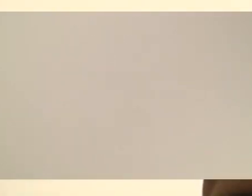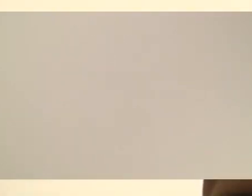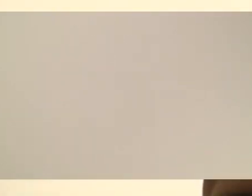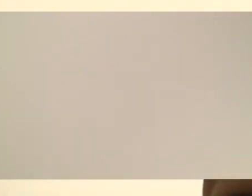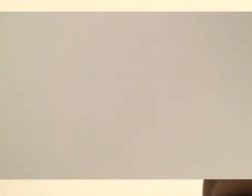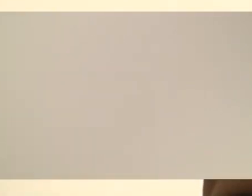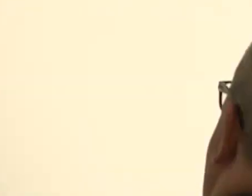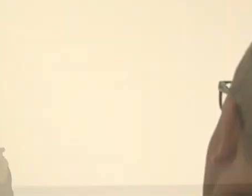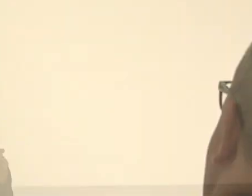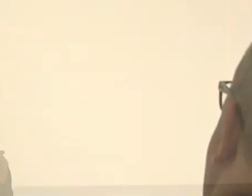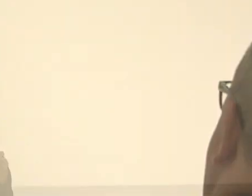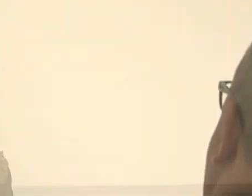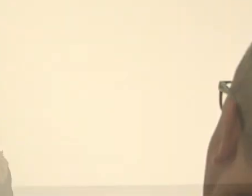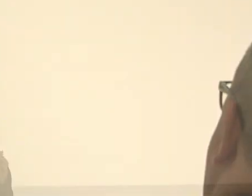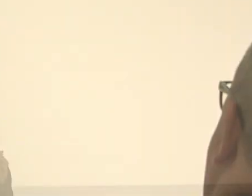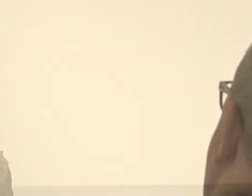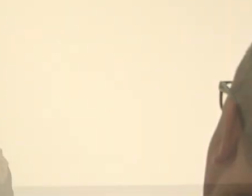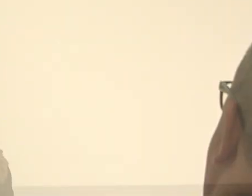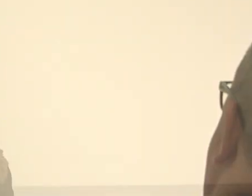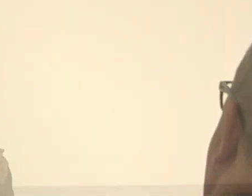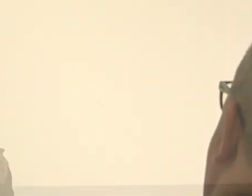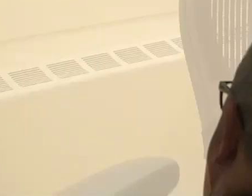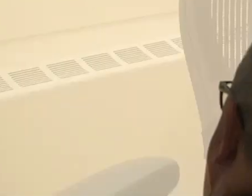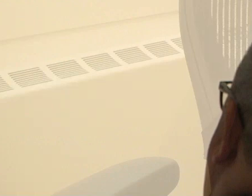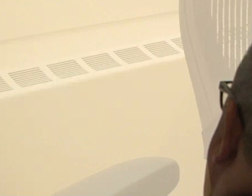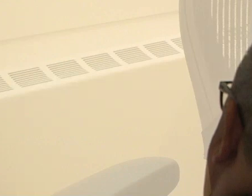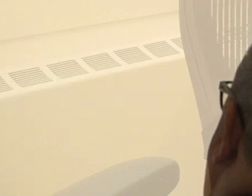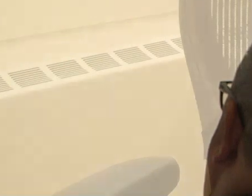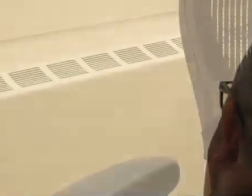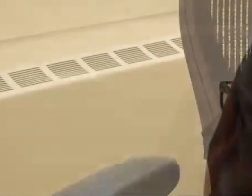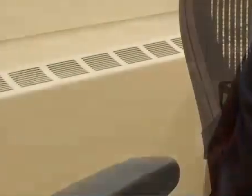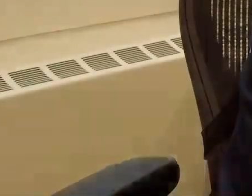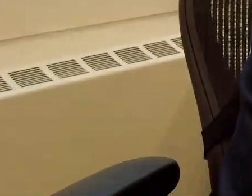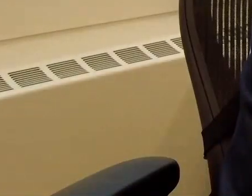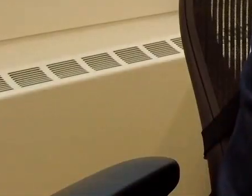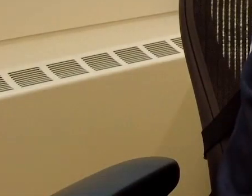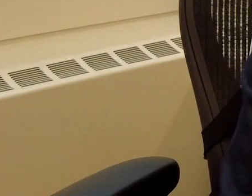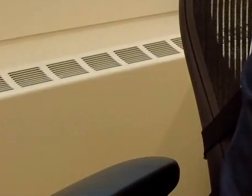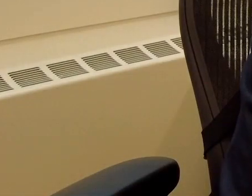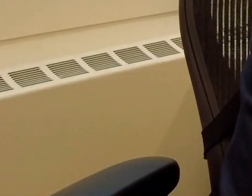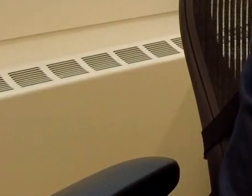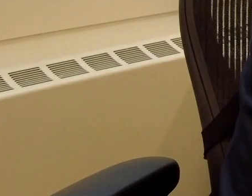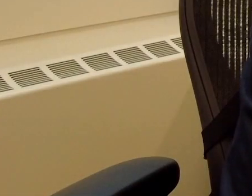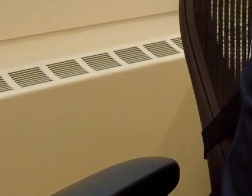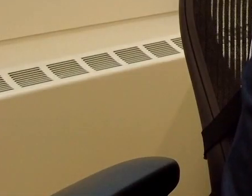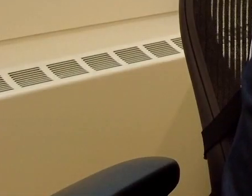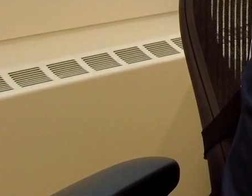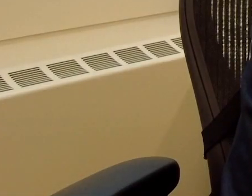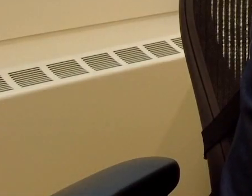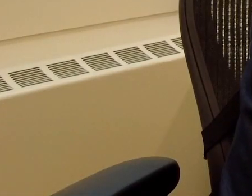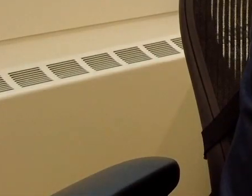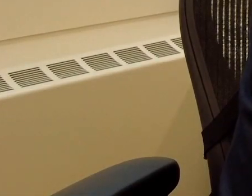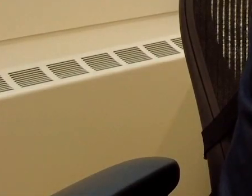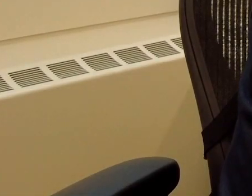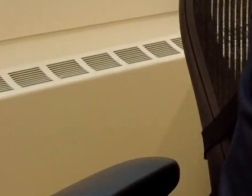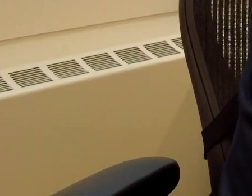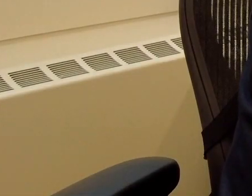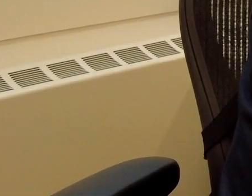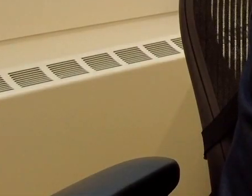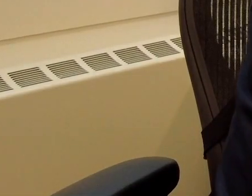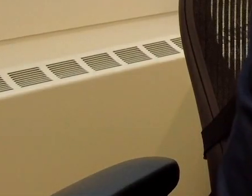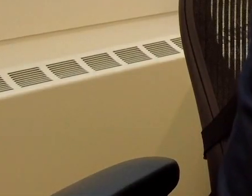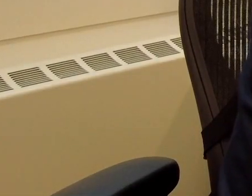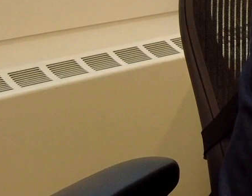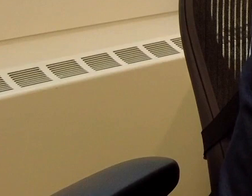LaGuardia brand and our position in the market to be really effective in reaching our top feeder schools and community-based